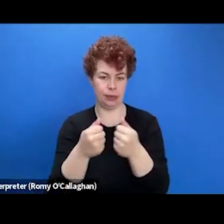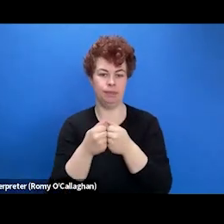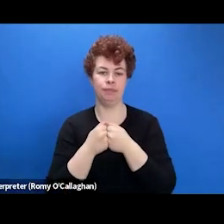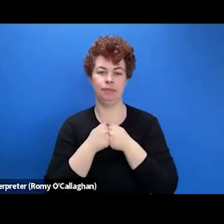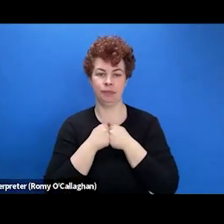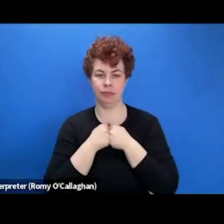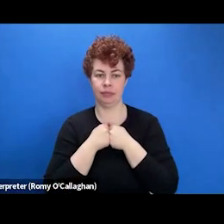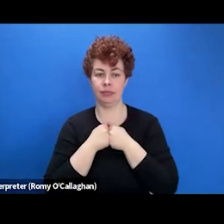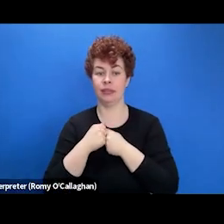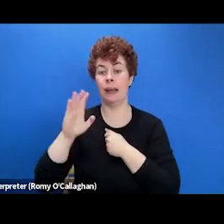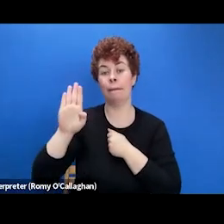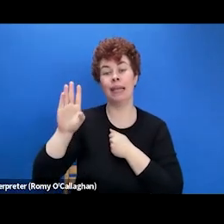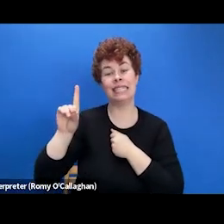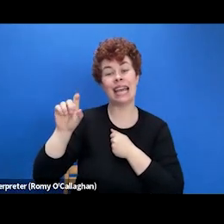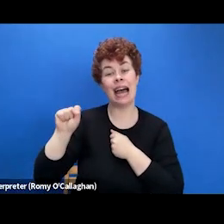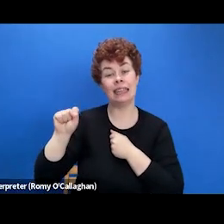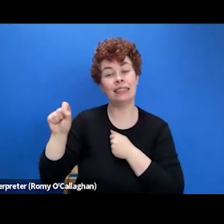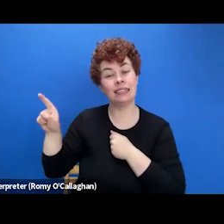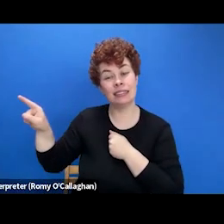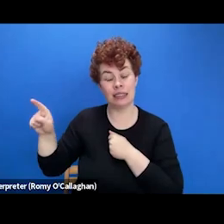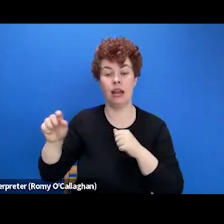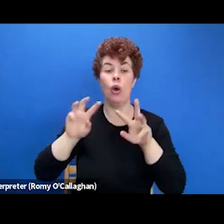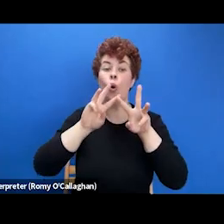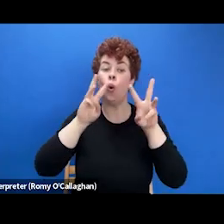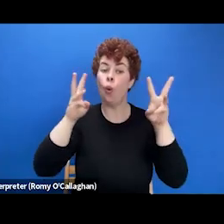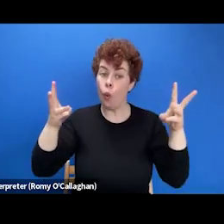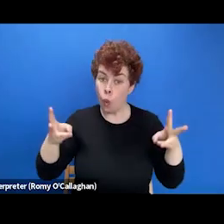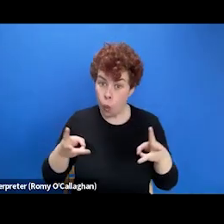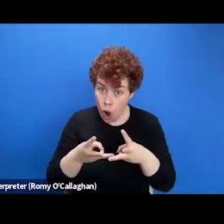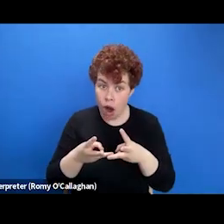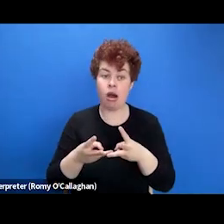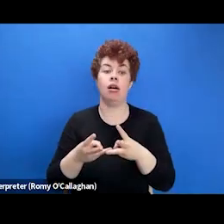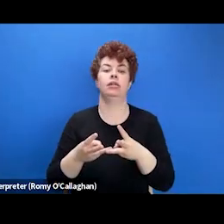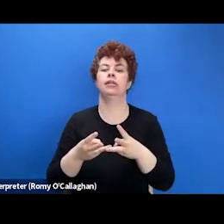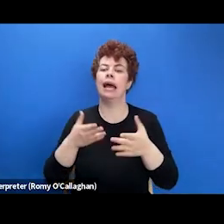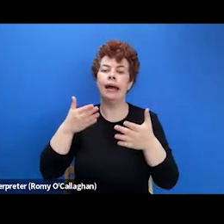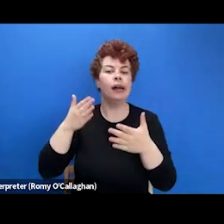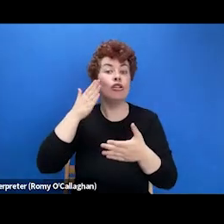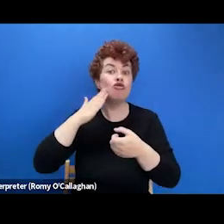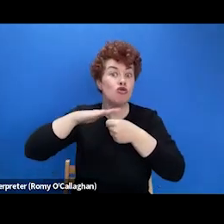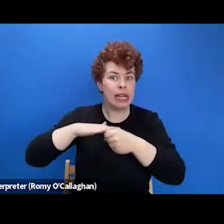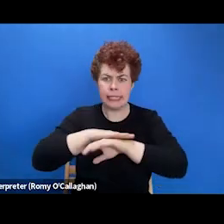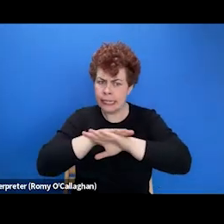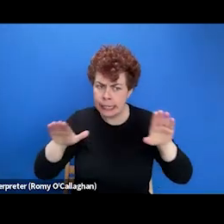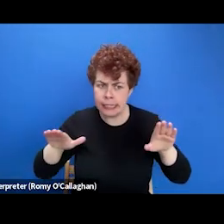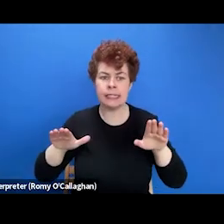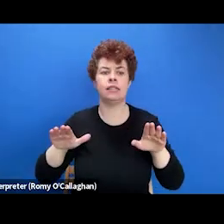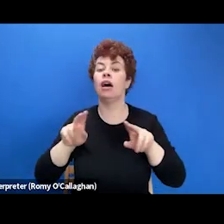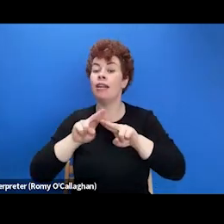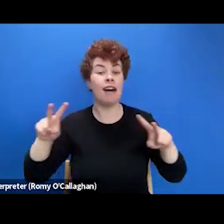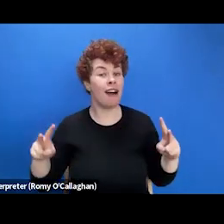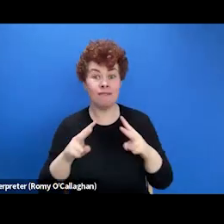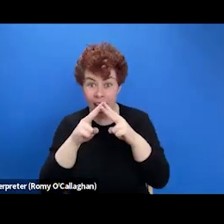So the BDS movement is a worldwide anti-racist, non-violent, and intersectional solidarity movement with